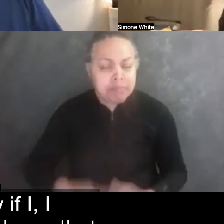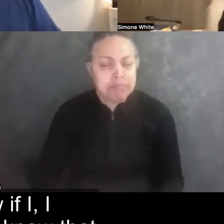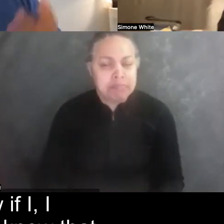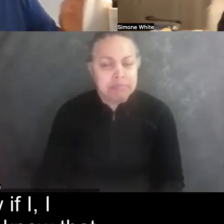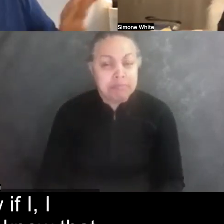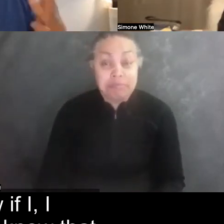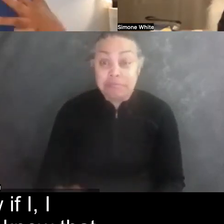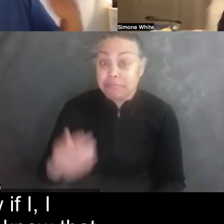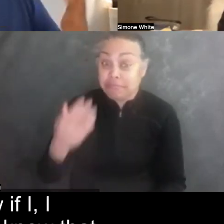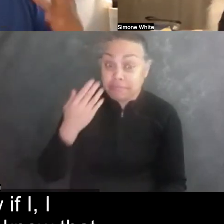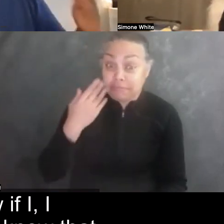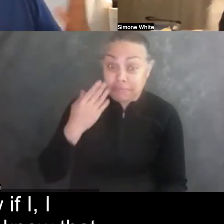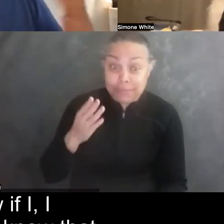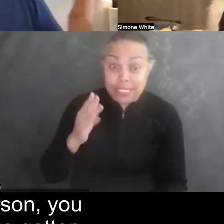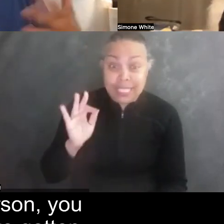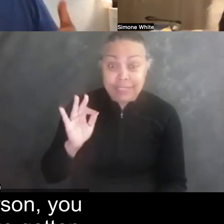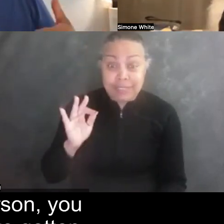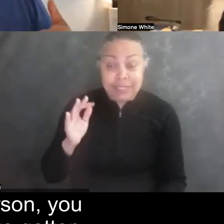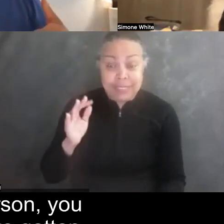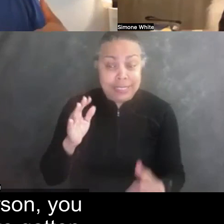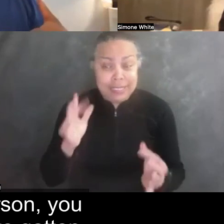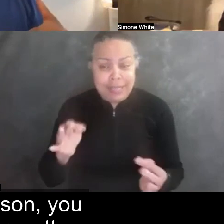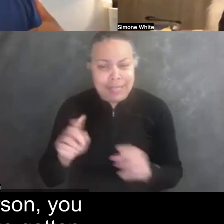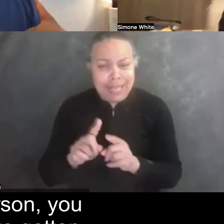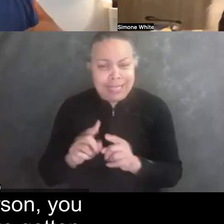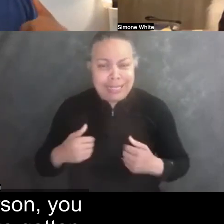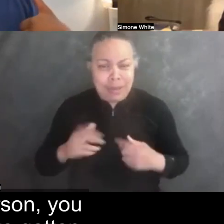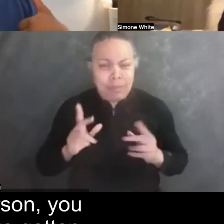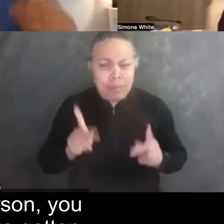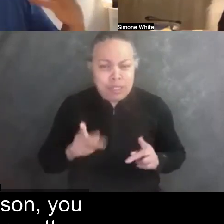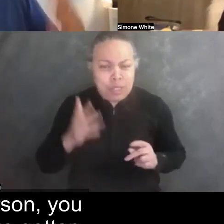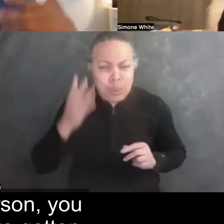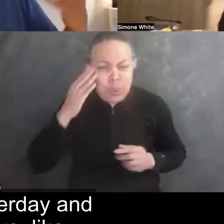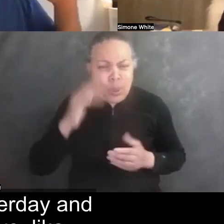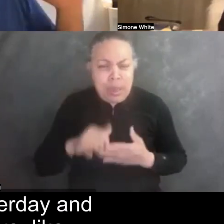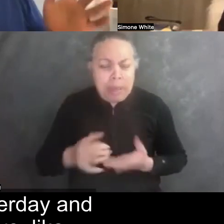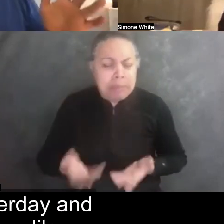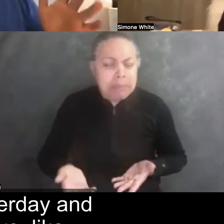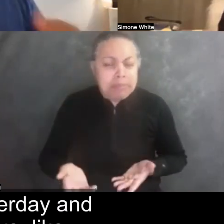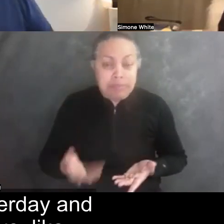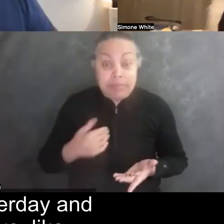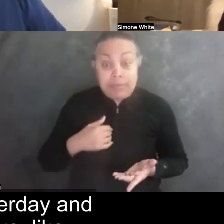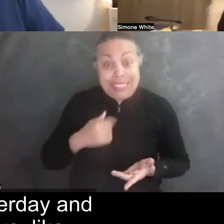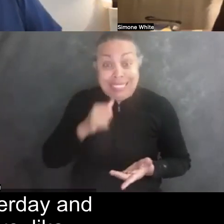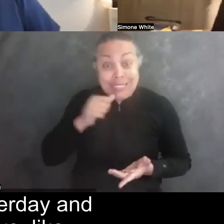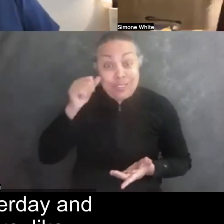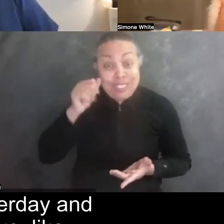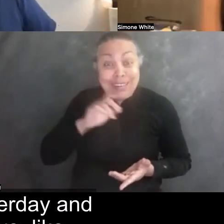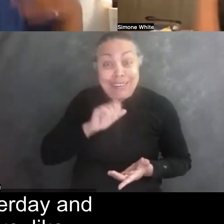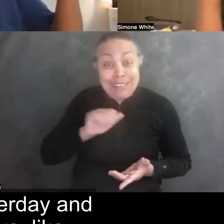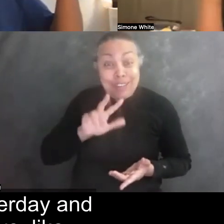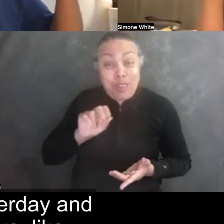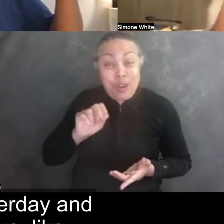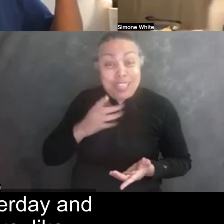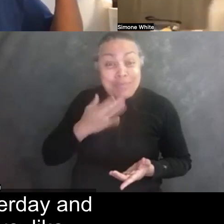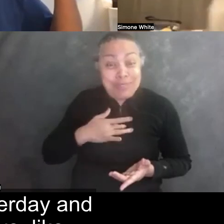I don't know if we know that as a young person, you know, but as I turned 30 yesterday, and I feel